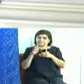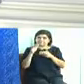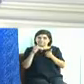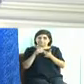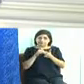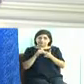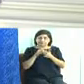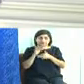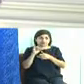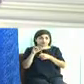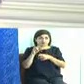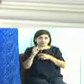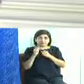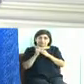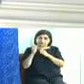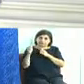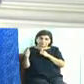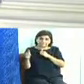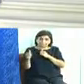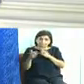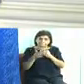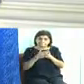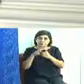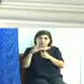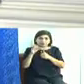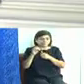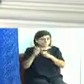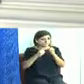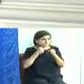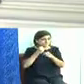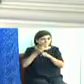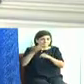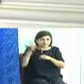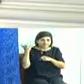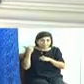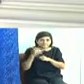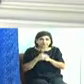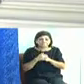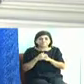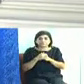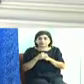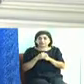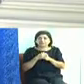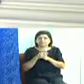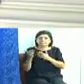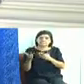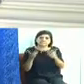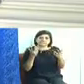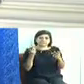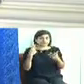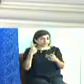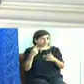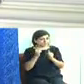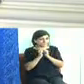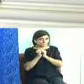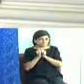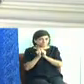3,000 miles away and almost 50 years ago, that were what brought us